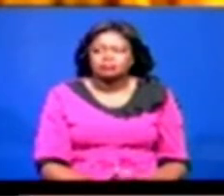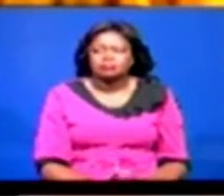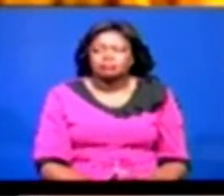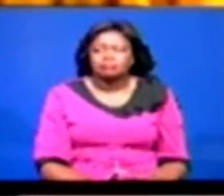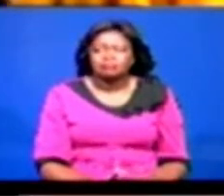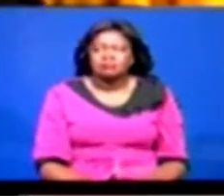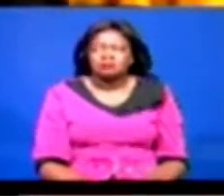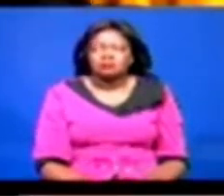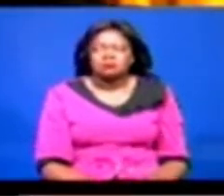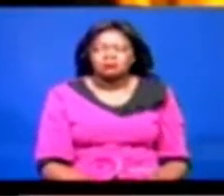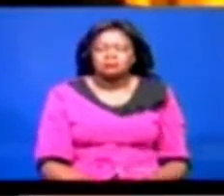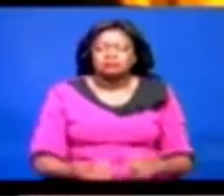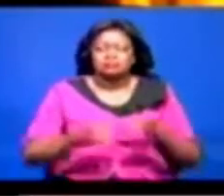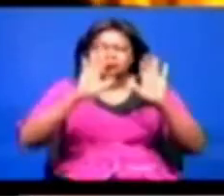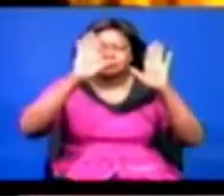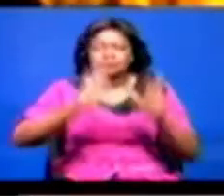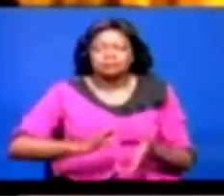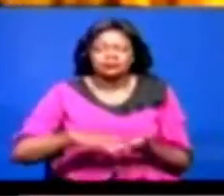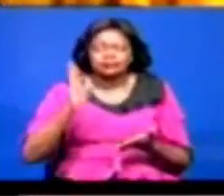importantly,